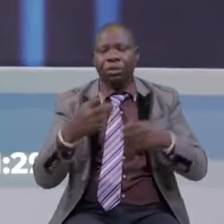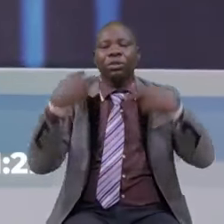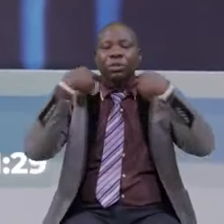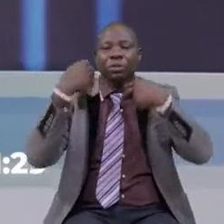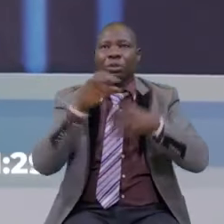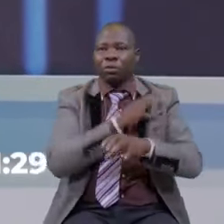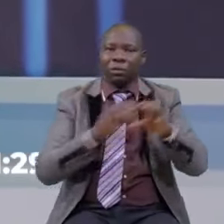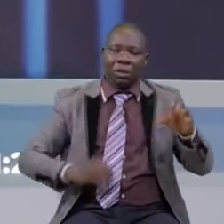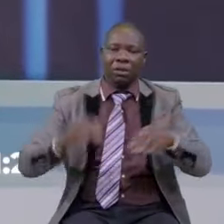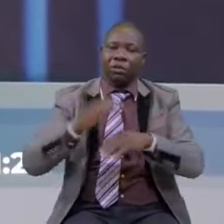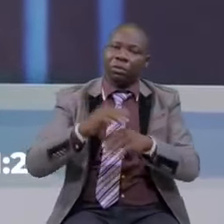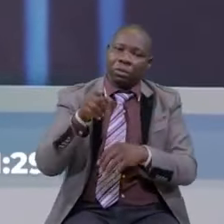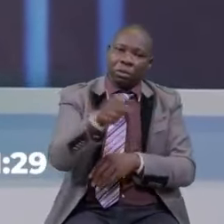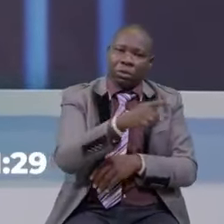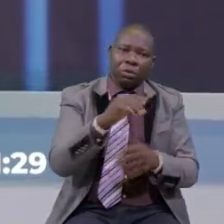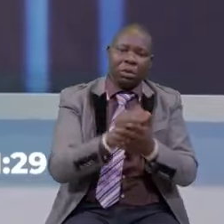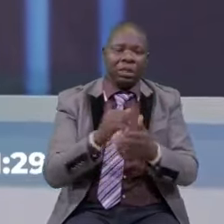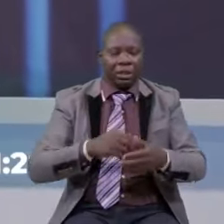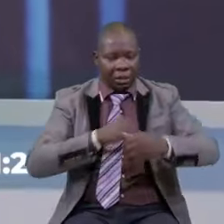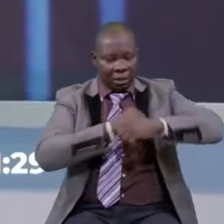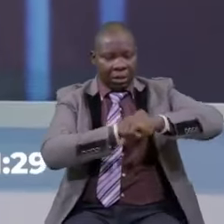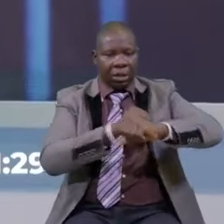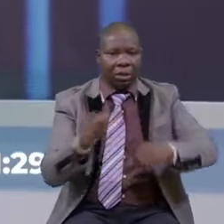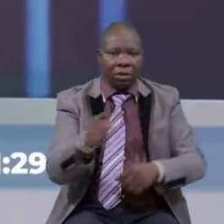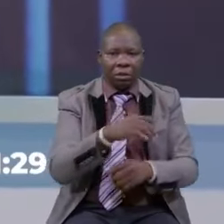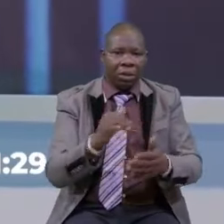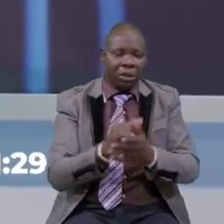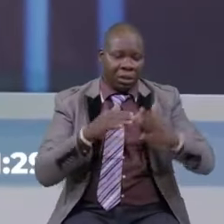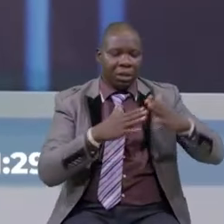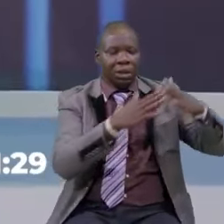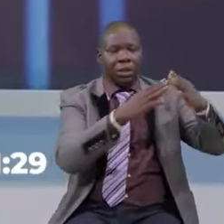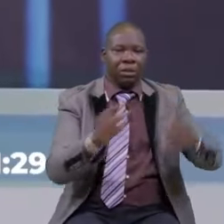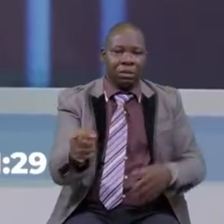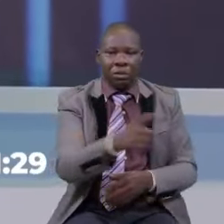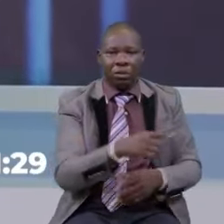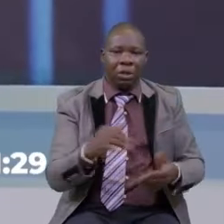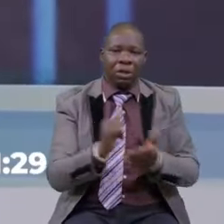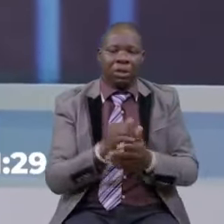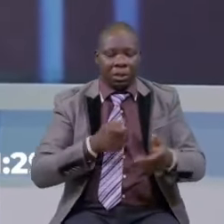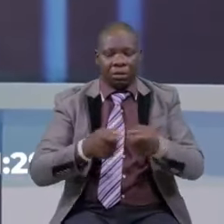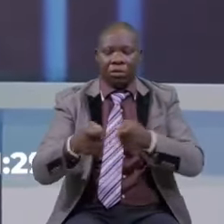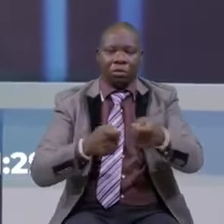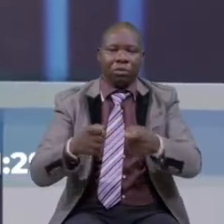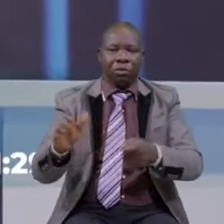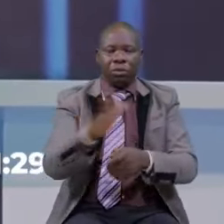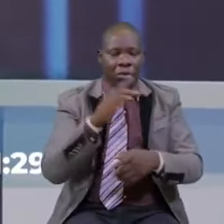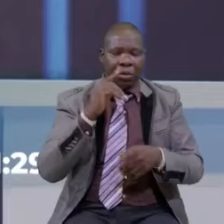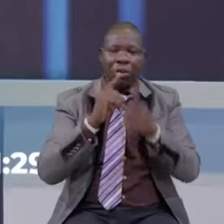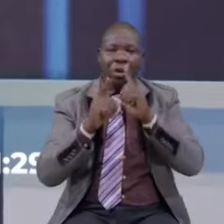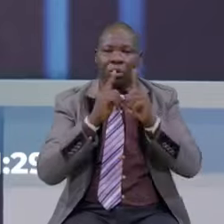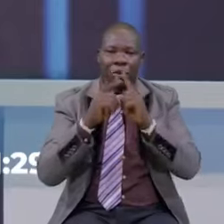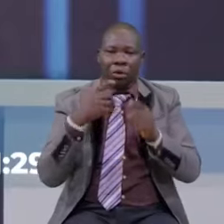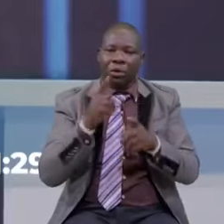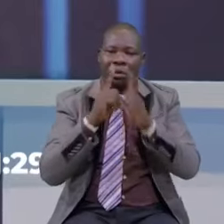you that guides you, that leads you, that controls your talk, the talk of